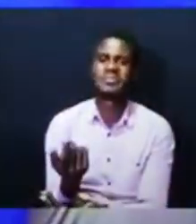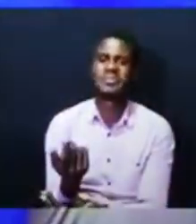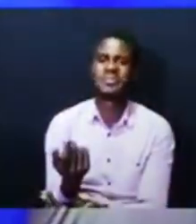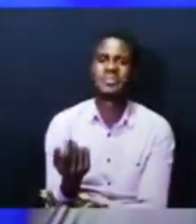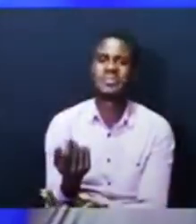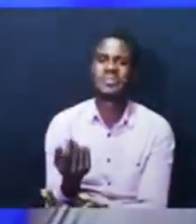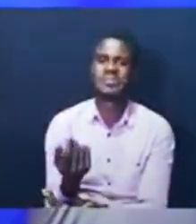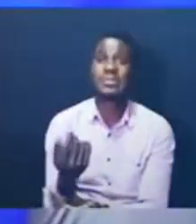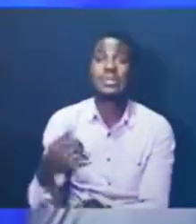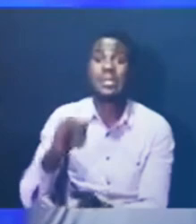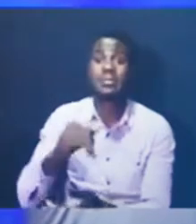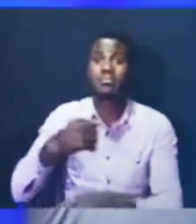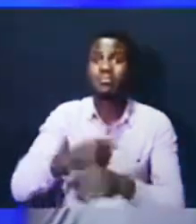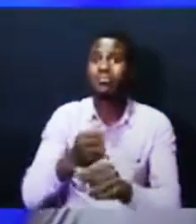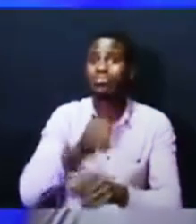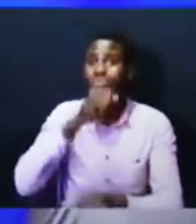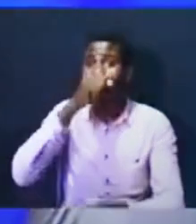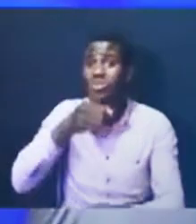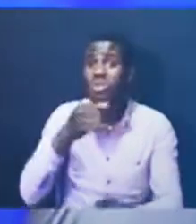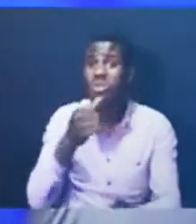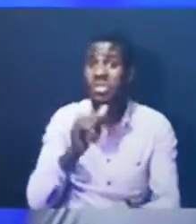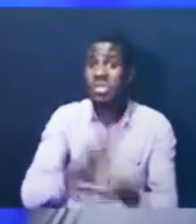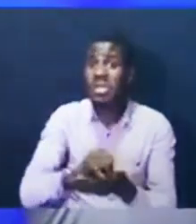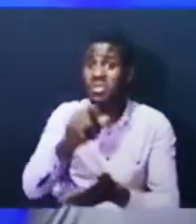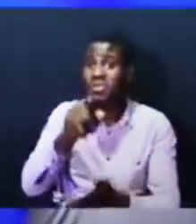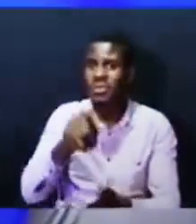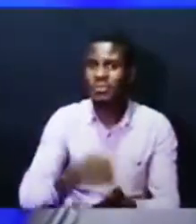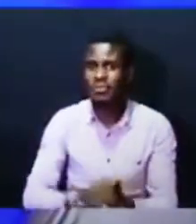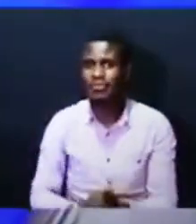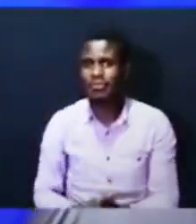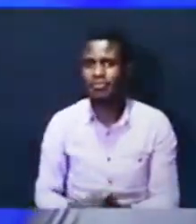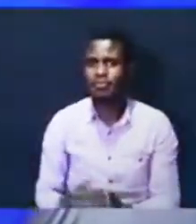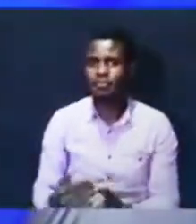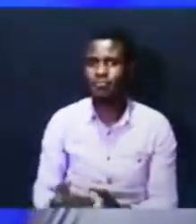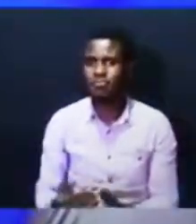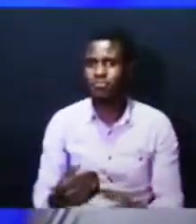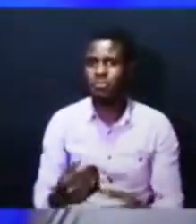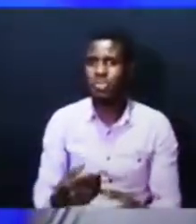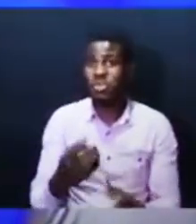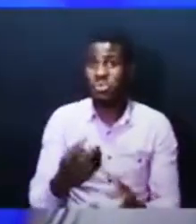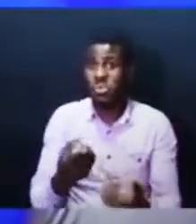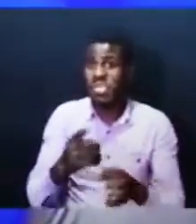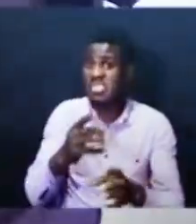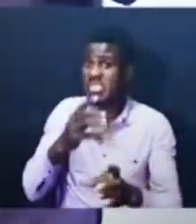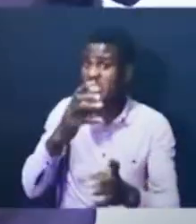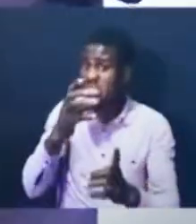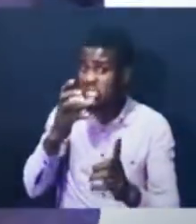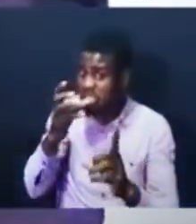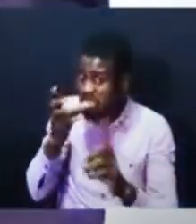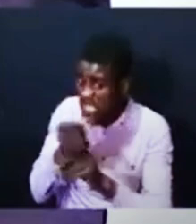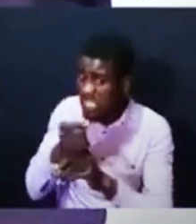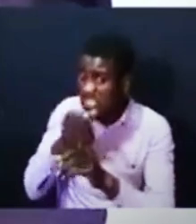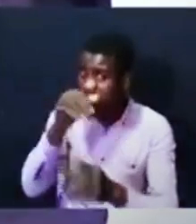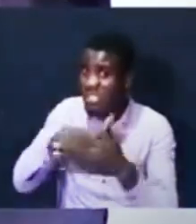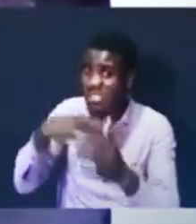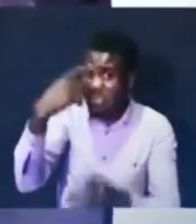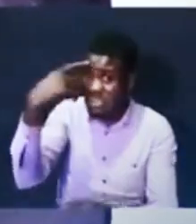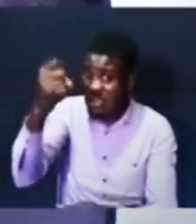will make sure that they'll find you they get you in their wicked net.